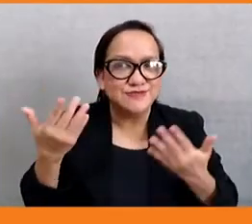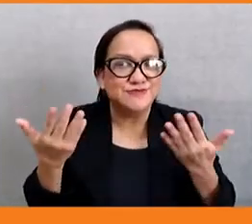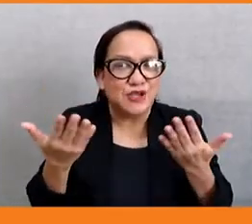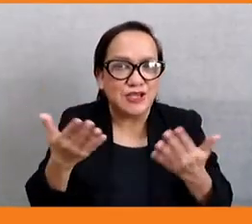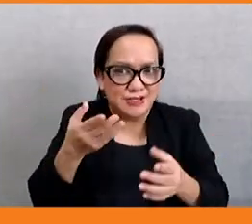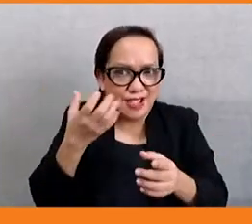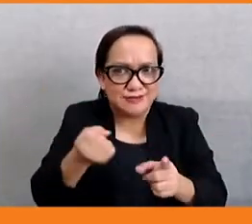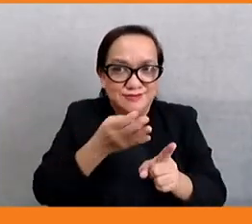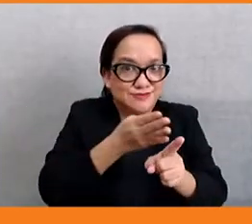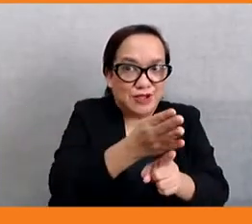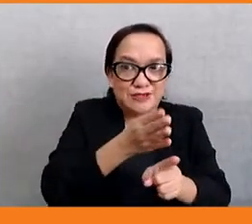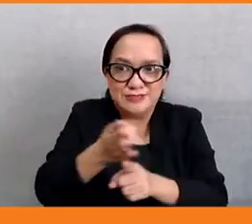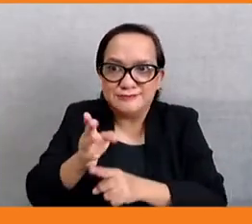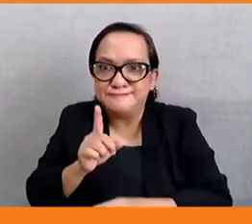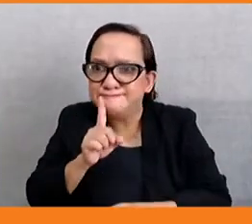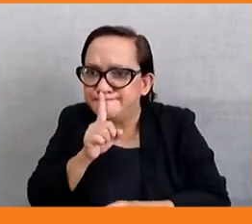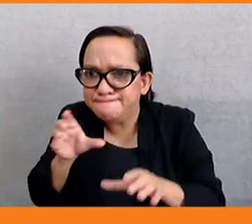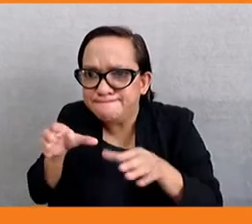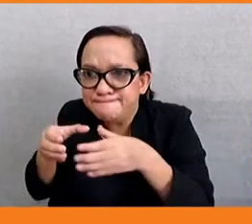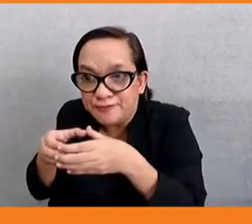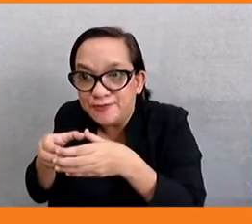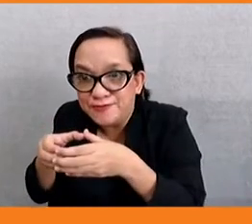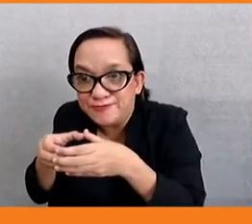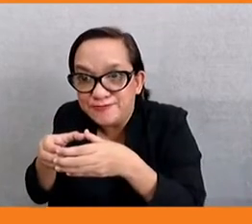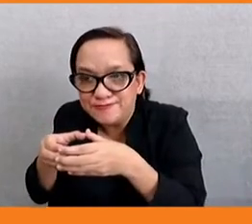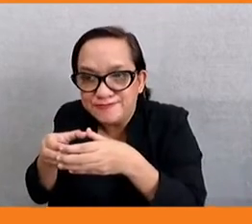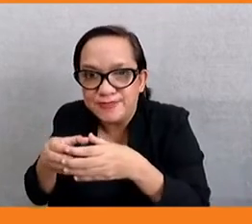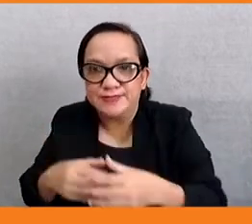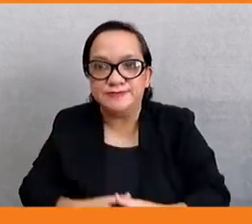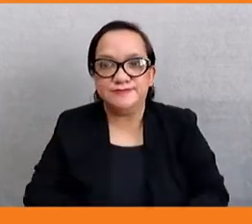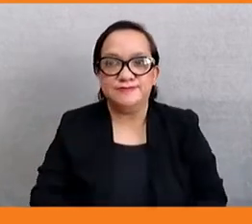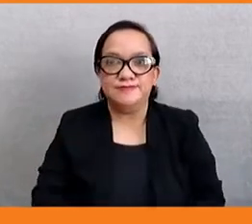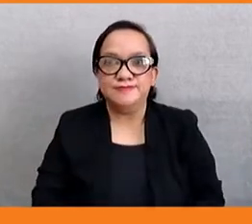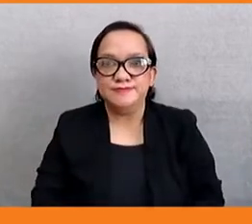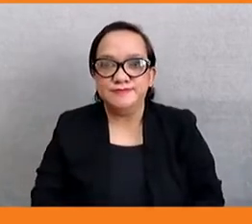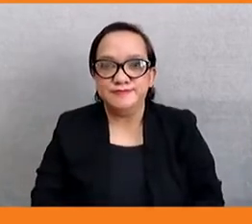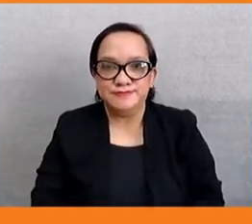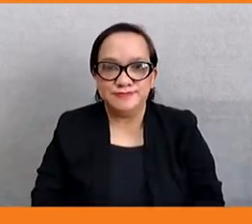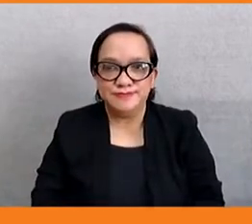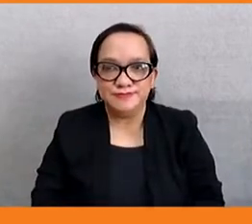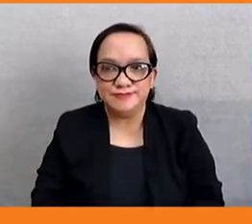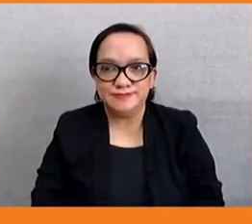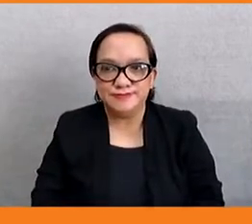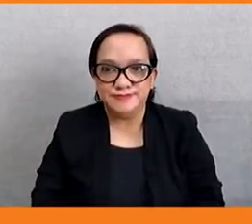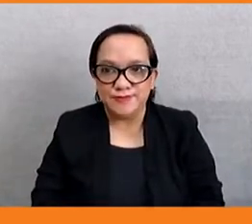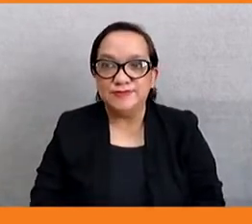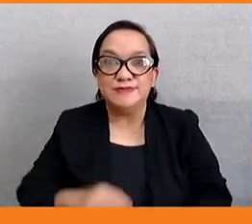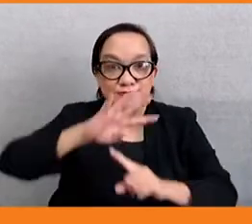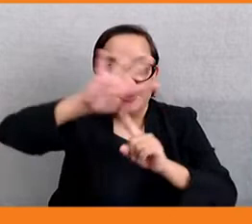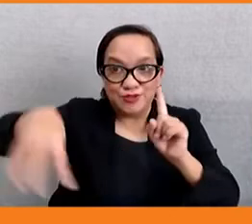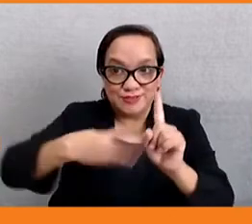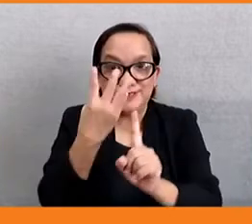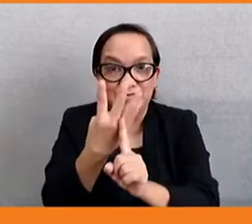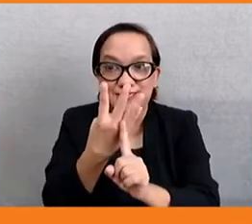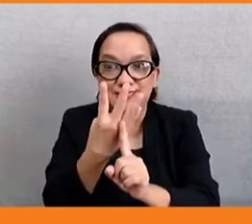sector is also another critical issue we have to address. The SDGs leave no one behind principle also